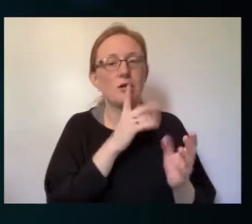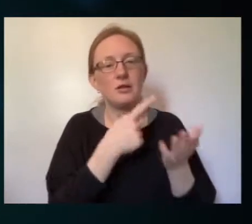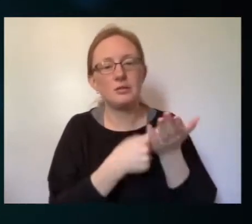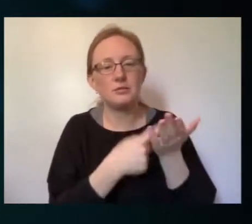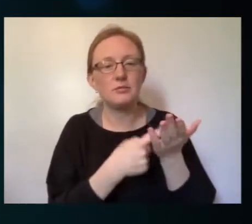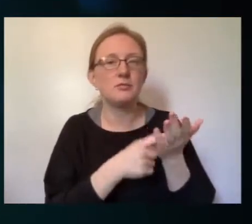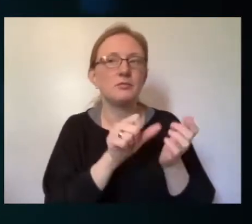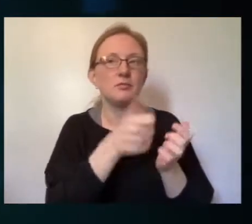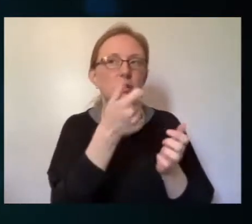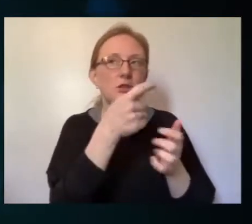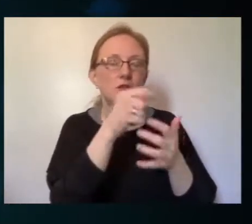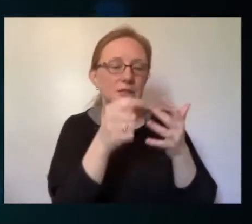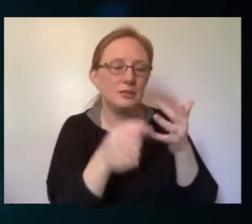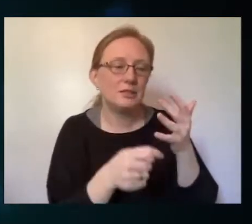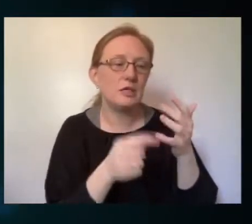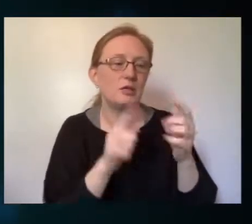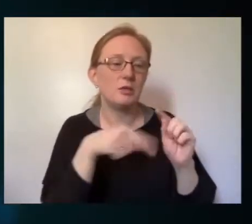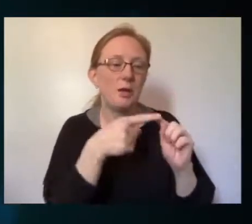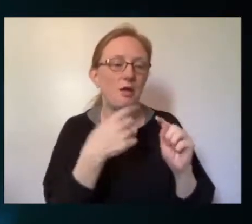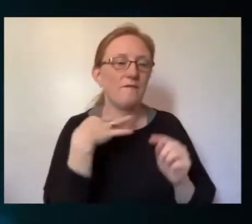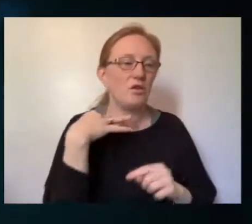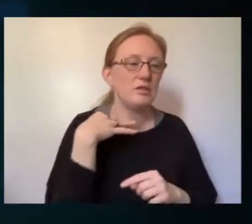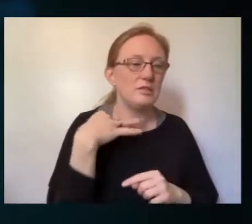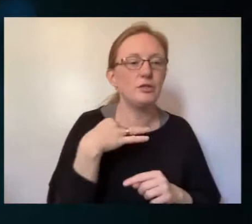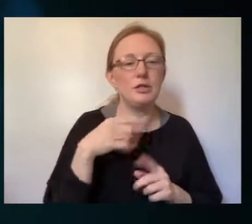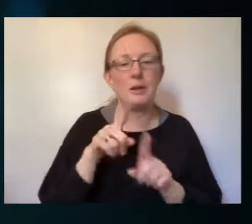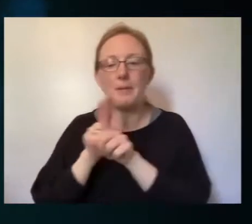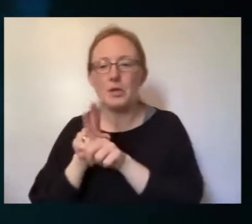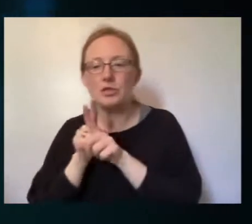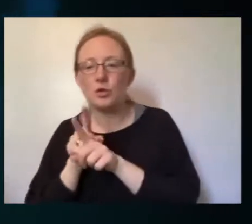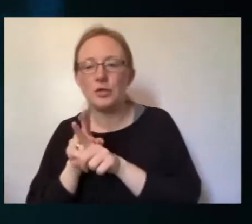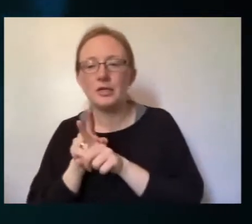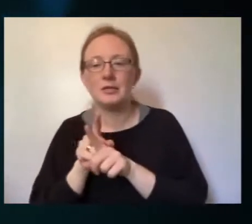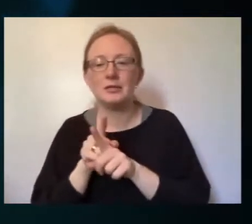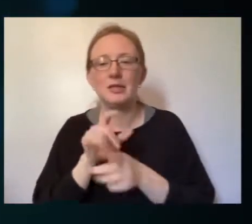other details around volunteering and mentoring and such.